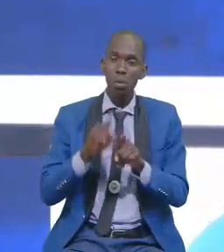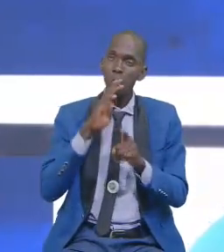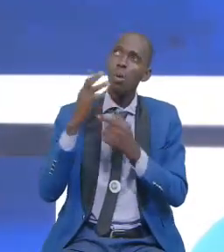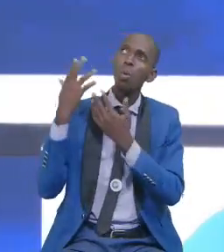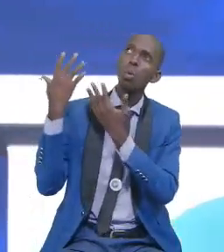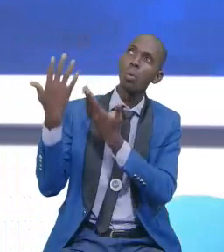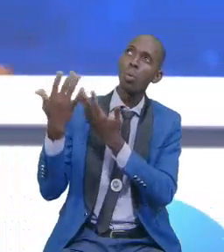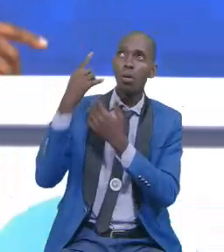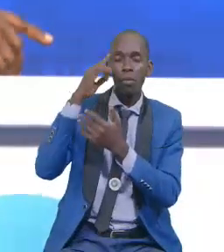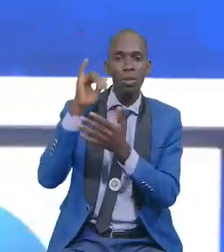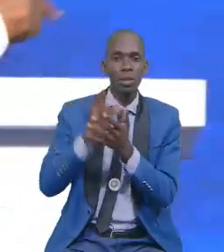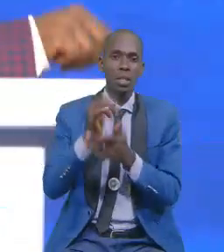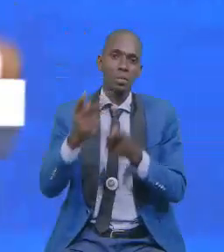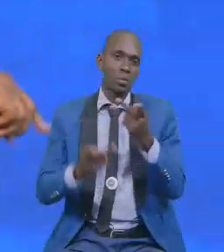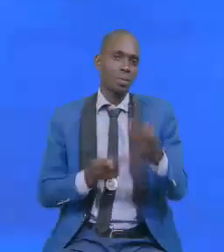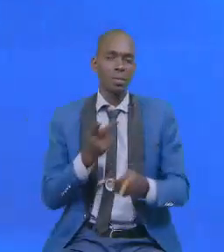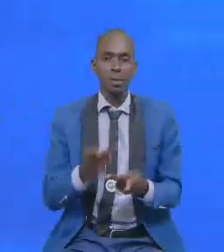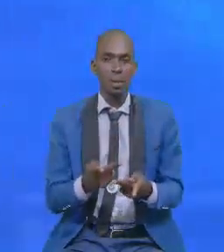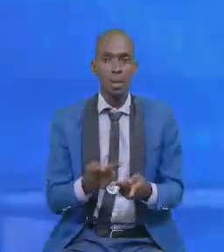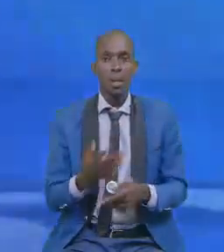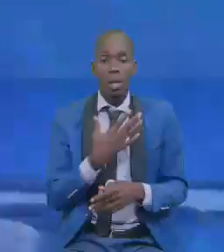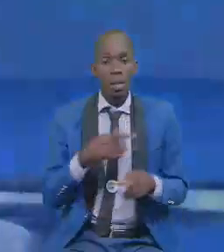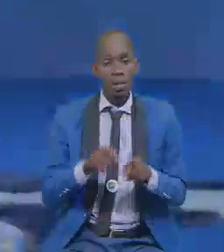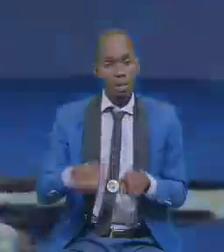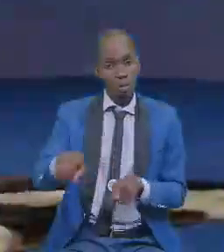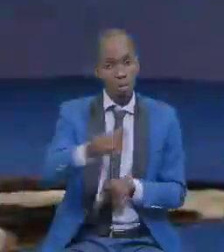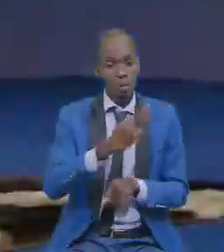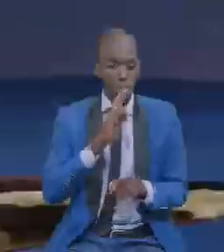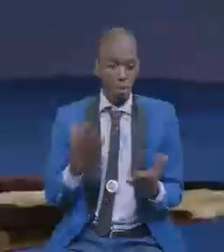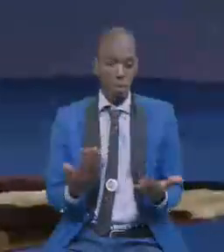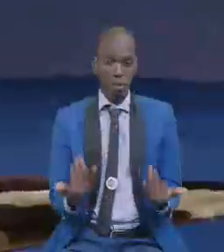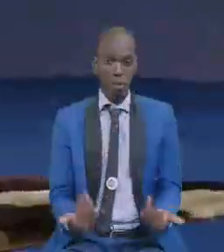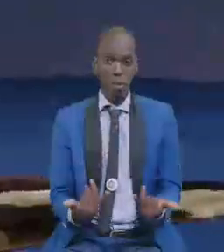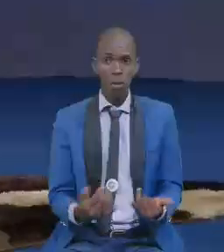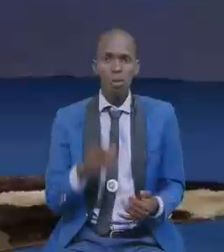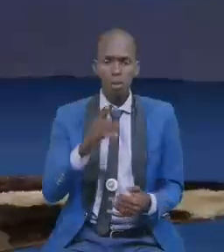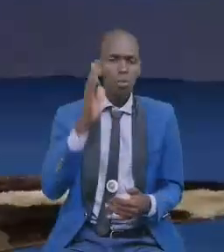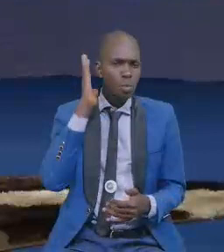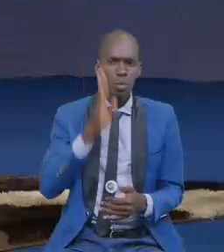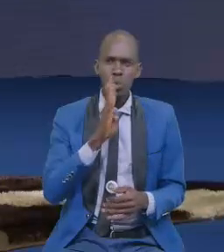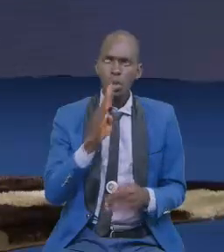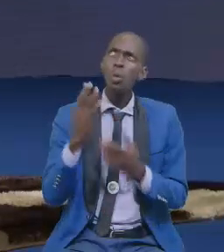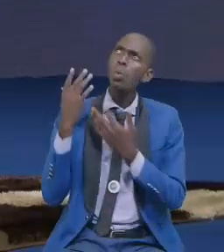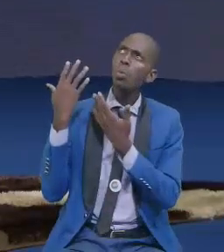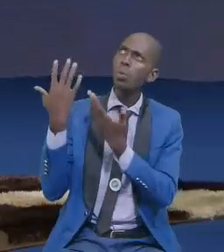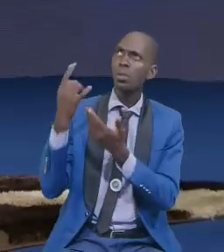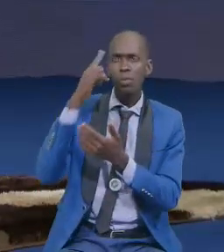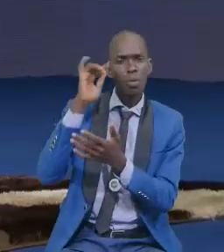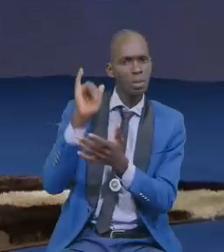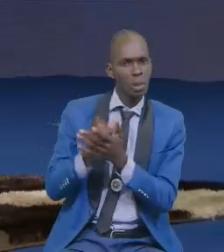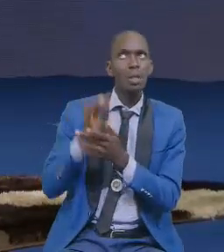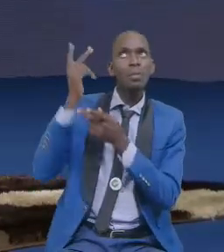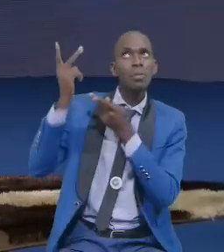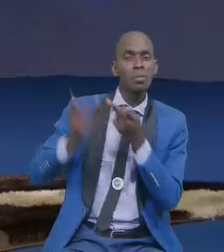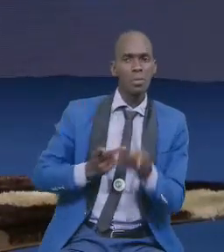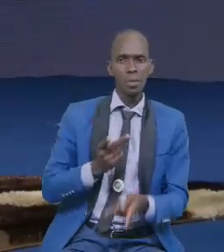visitation. And as you are here today, you should be awaiting that visitation.